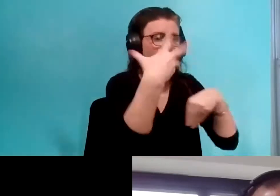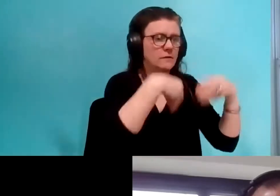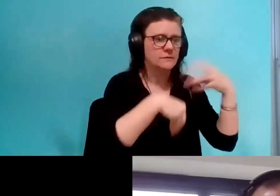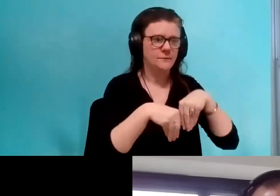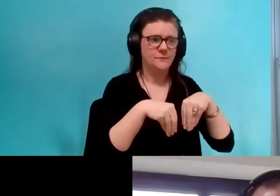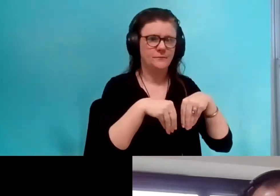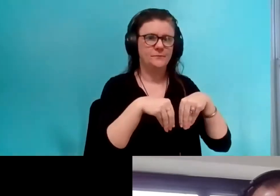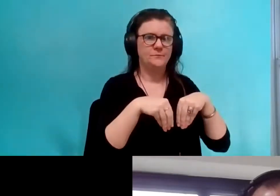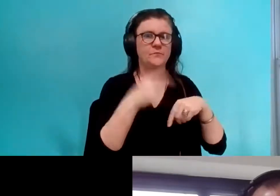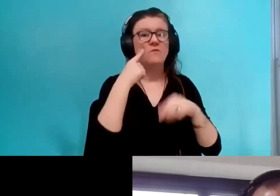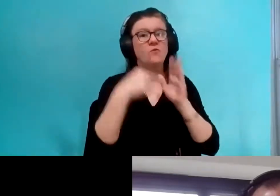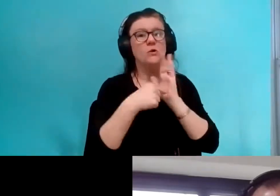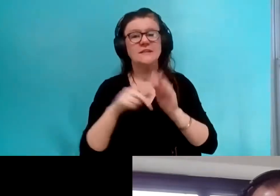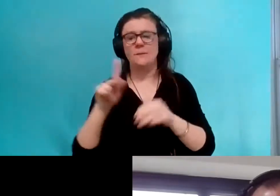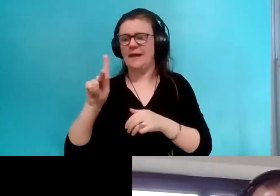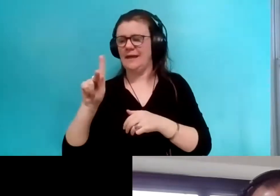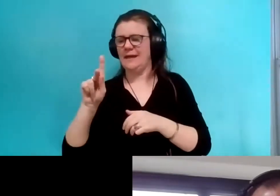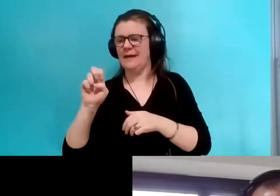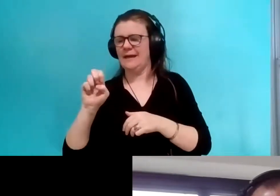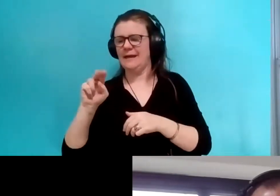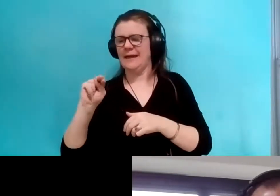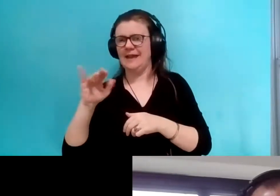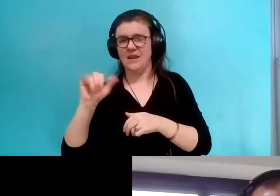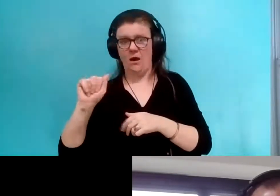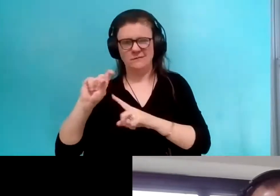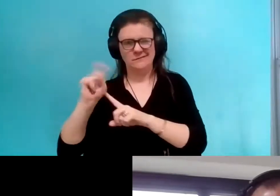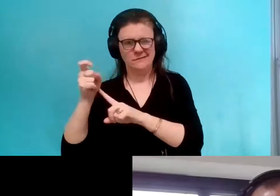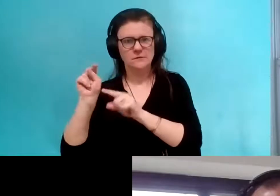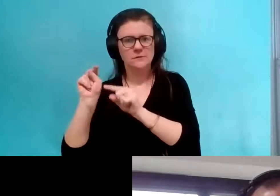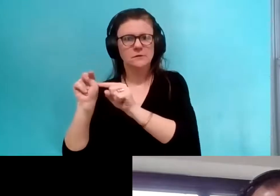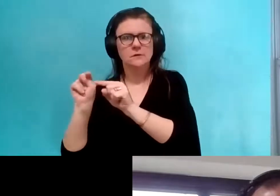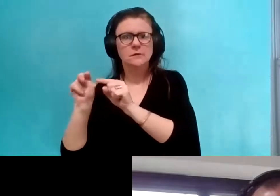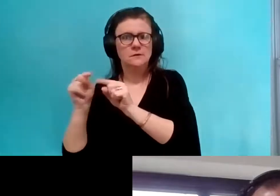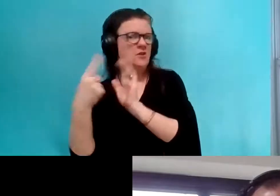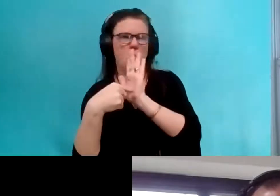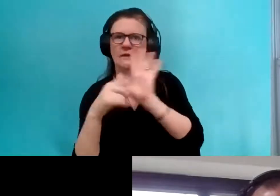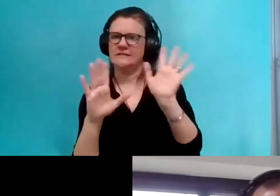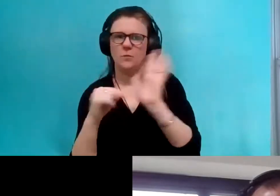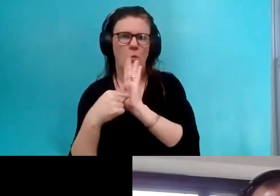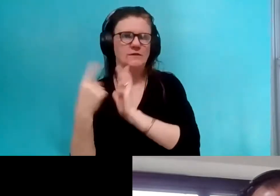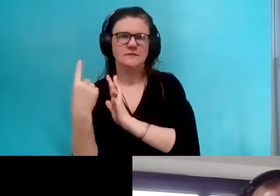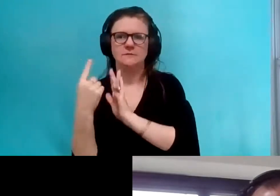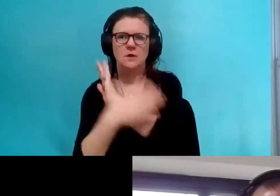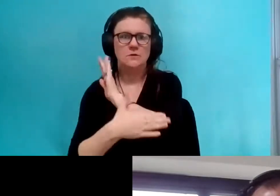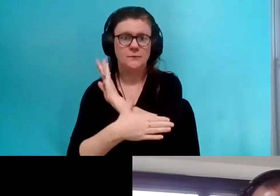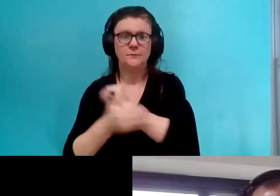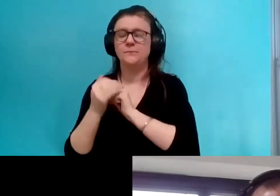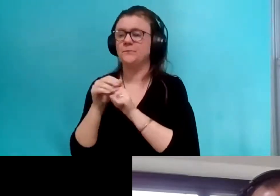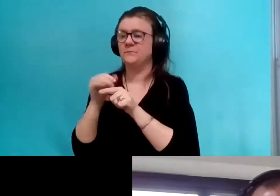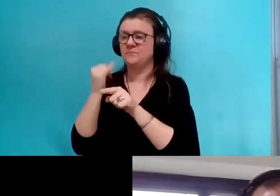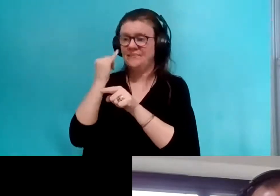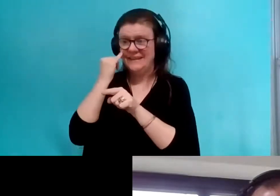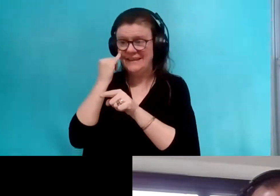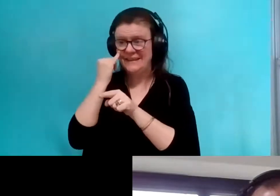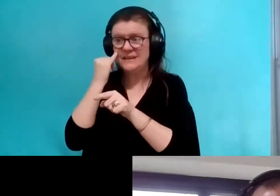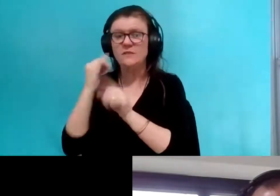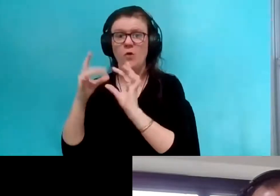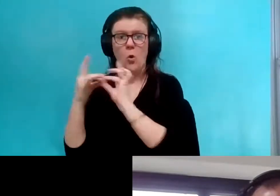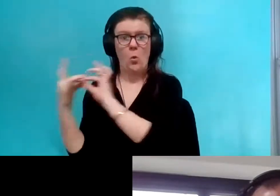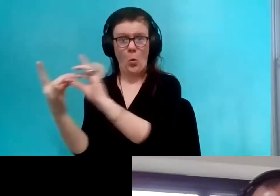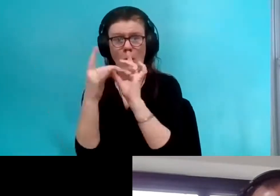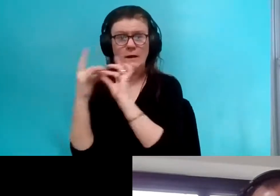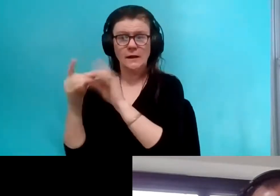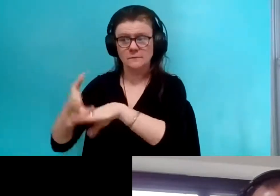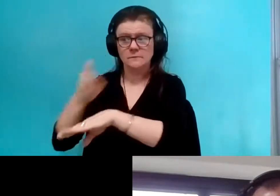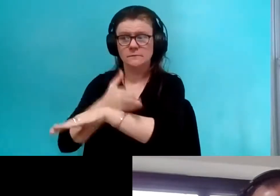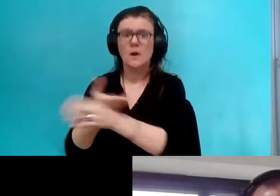in Kenya, for instance, is that, and that's just one example, where once you improve coordination, a lot of benefits come